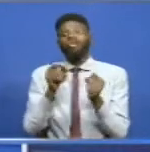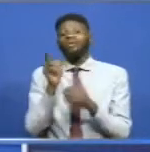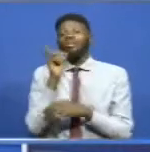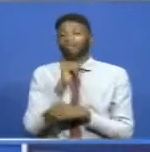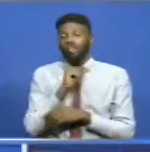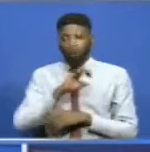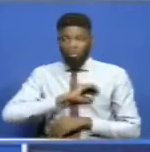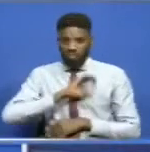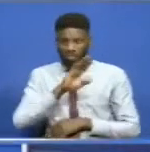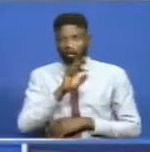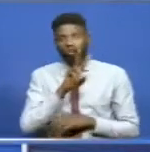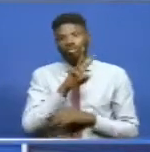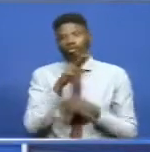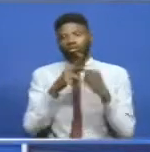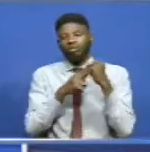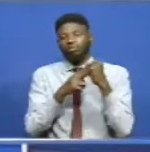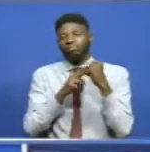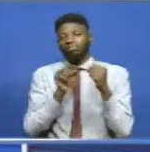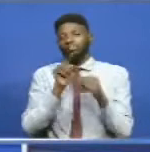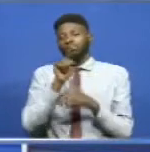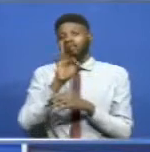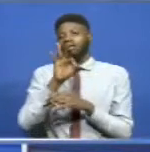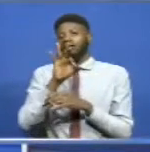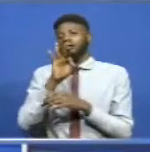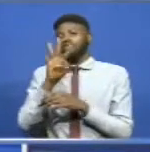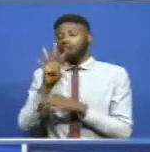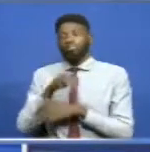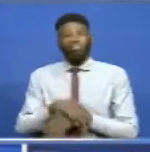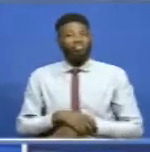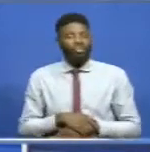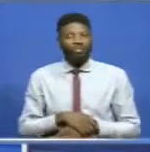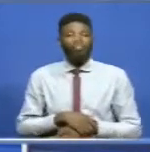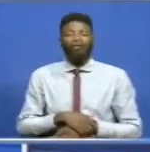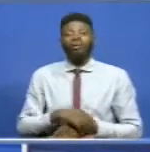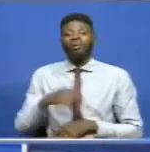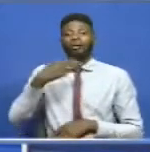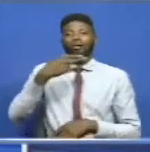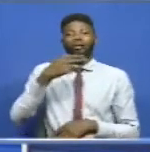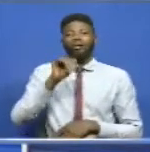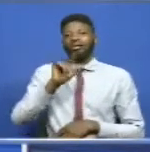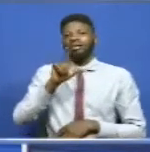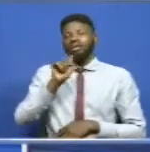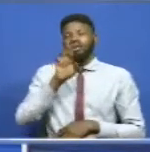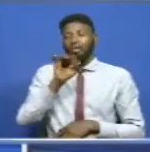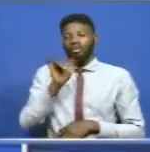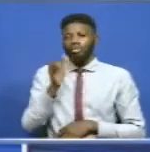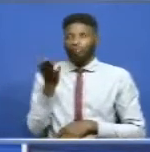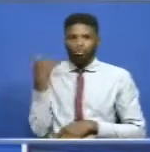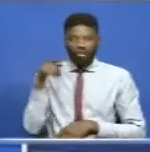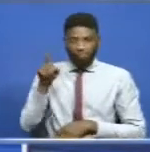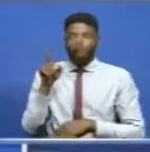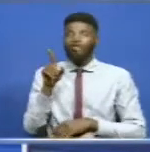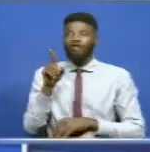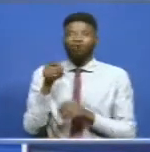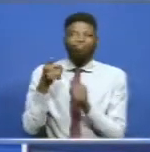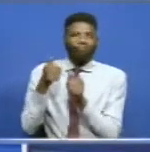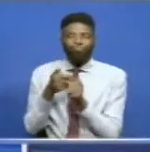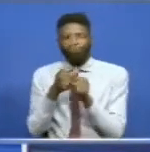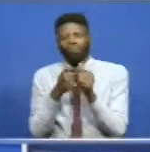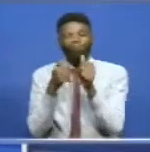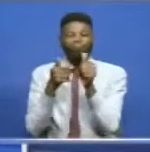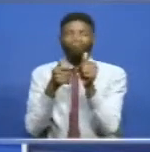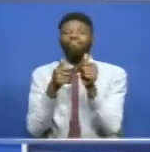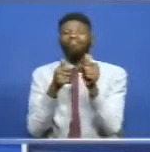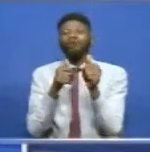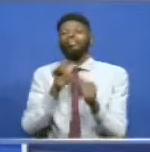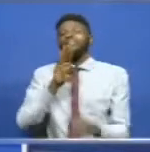minutes 34 seconds in France. Kipkoech had been designated as a pace setter for Jorge Blanco of Spain, who took second place in 28